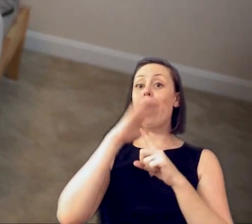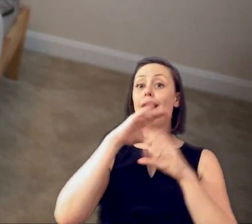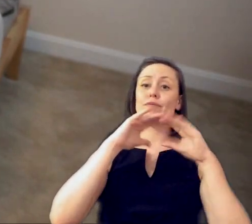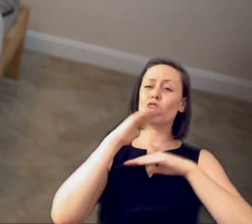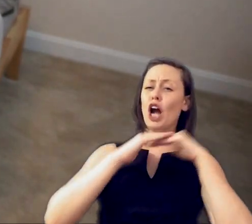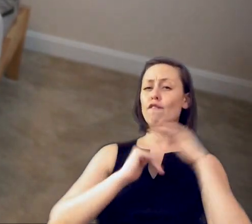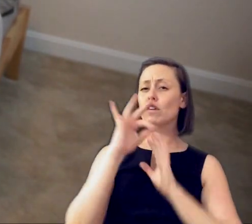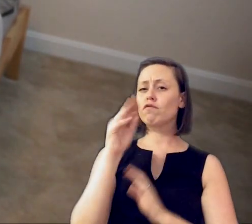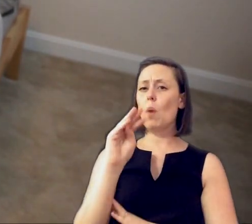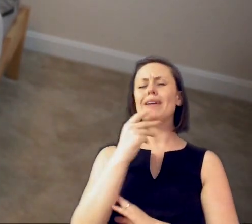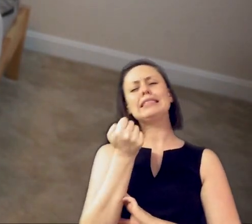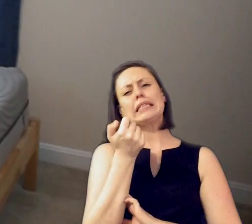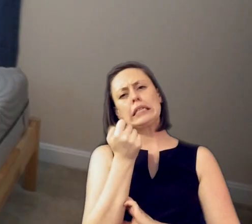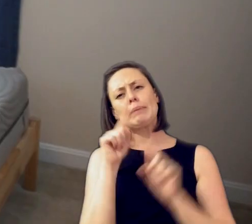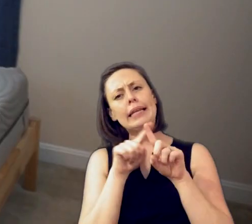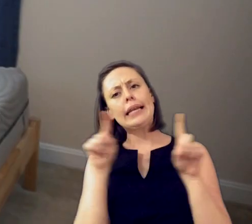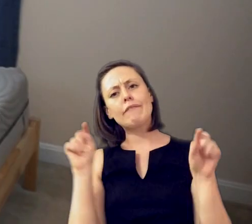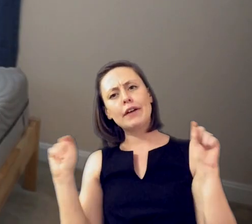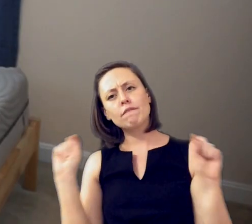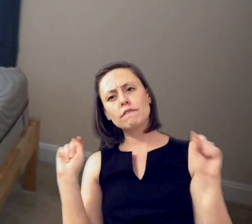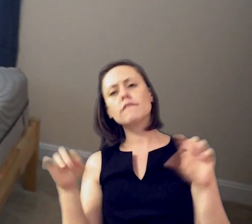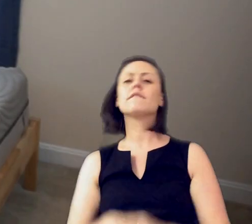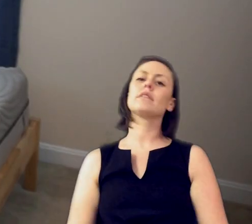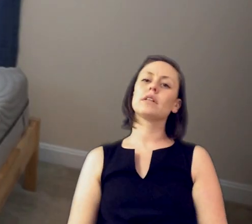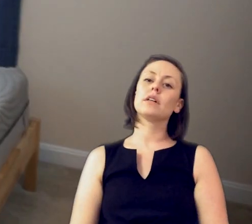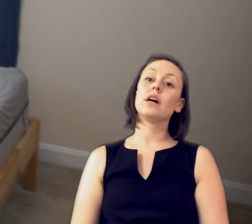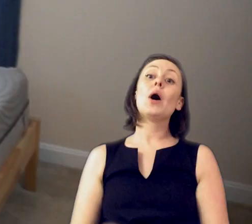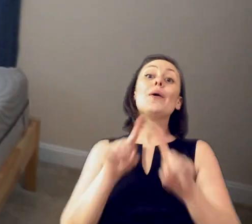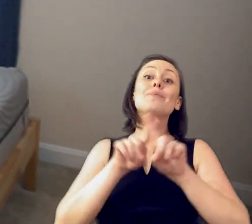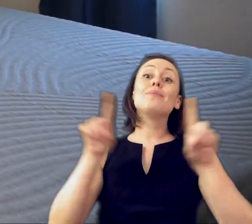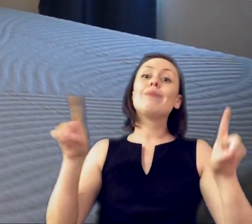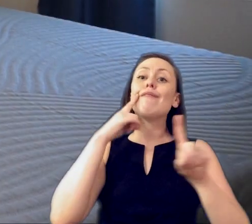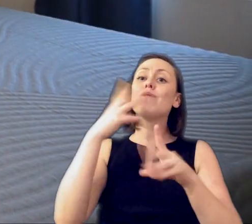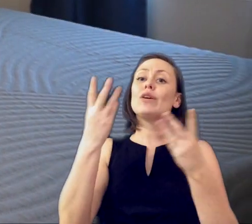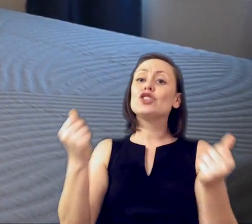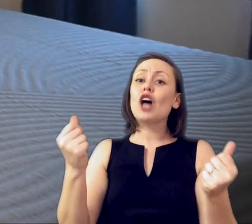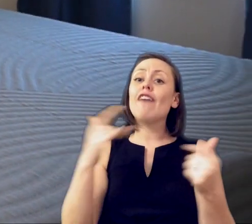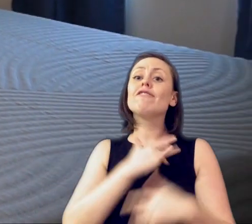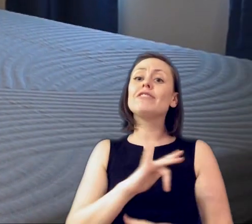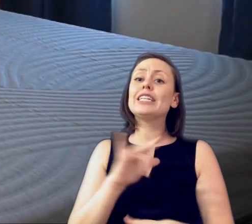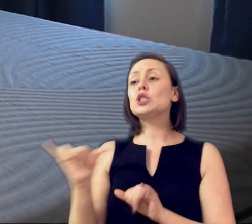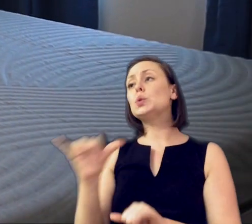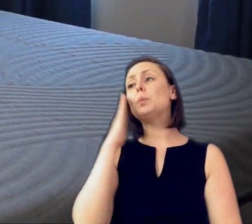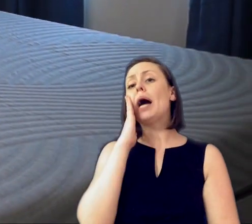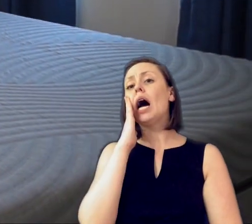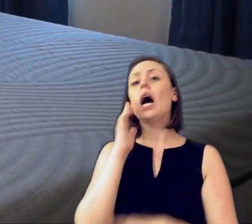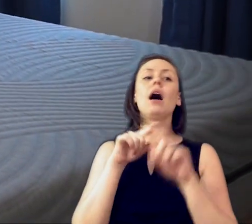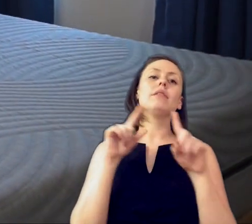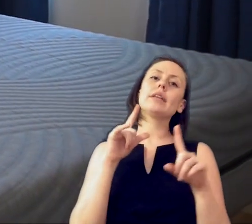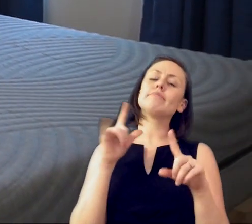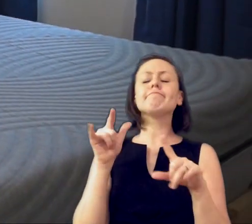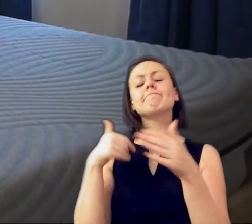is just slightly different between the two, but as far as a soft feel to the bed, they're pretty